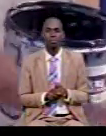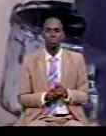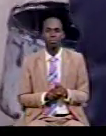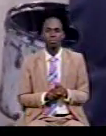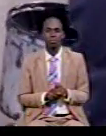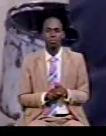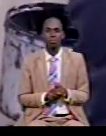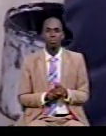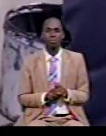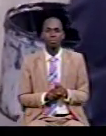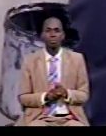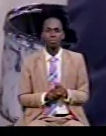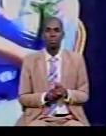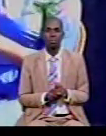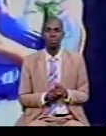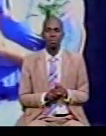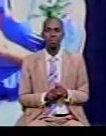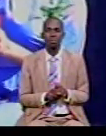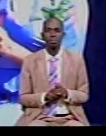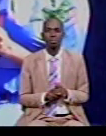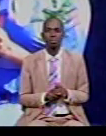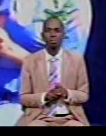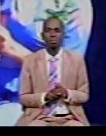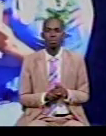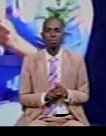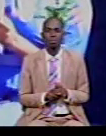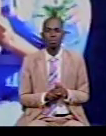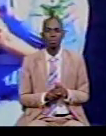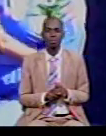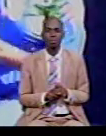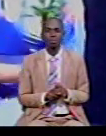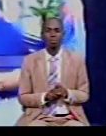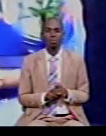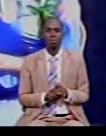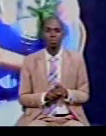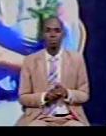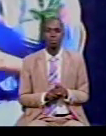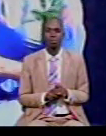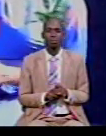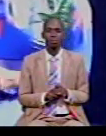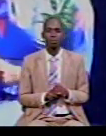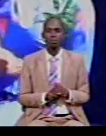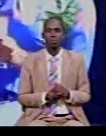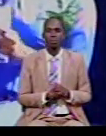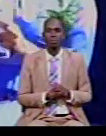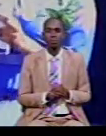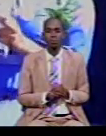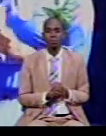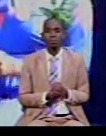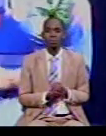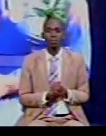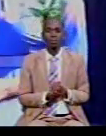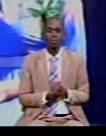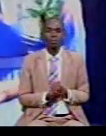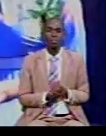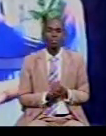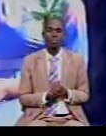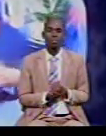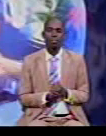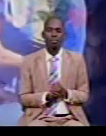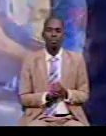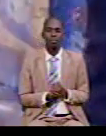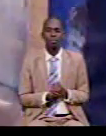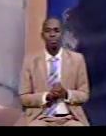pages. You can tag at DCLM Ghana, at DCLM HQ, at DLSO Ghana. On Facebook, you can tag at DLSO Ghana with